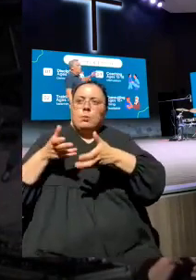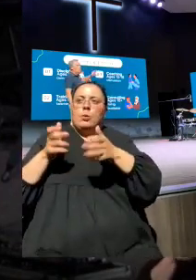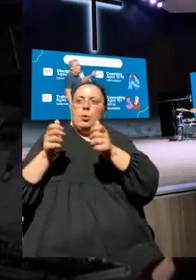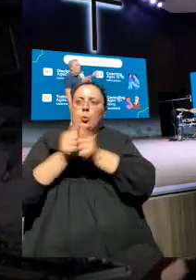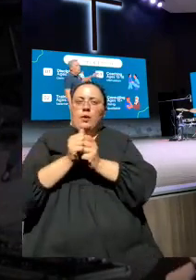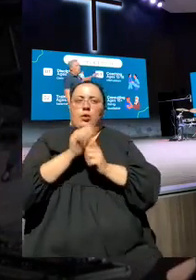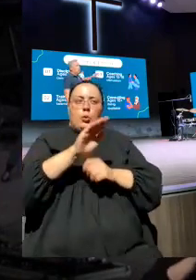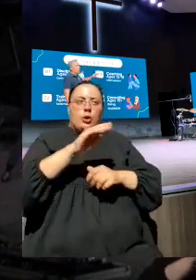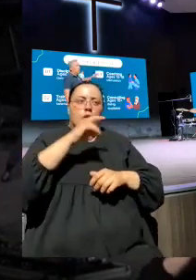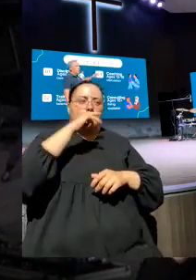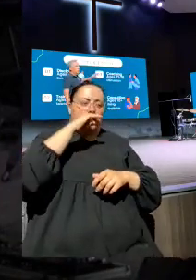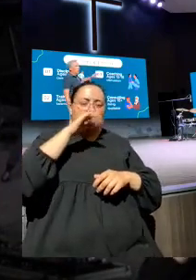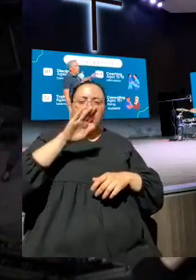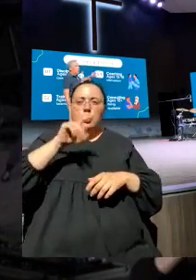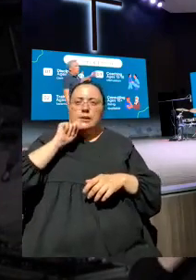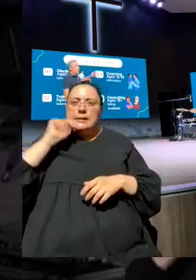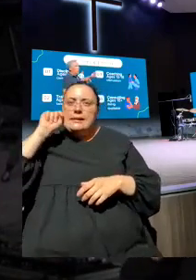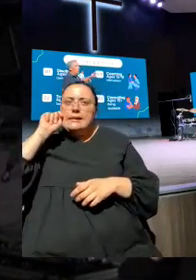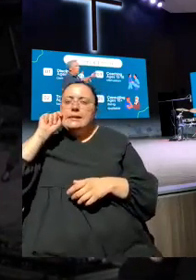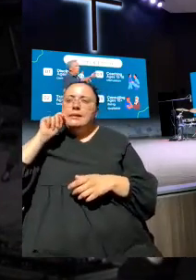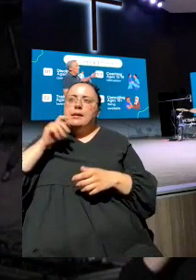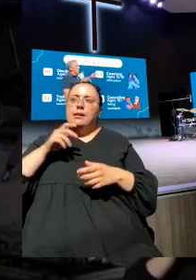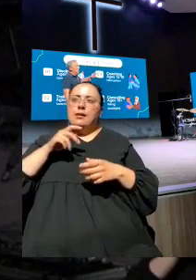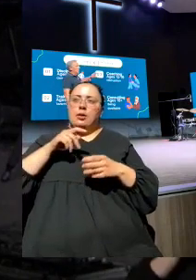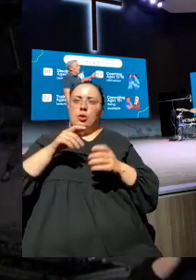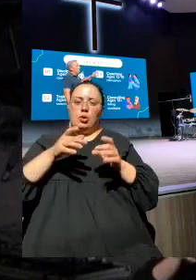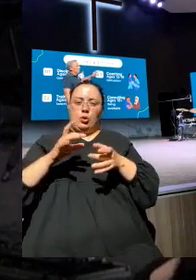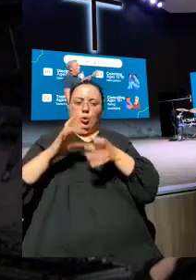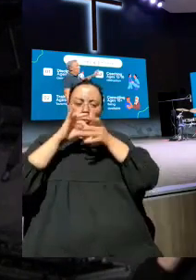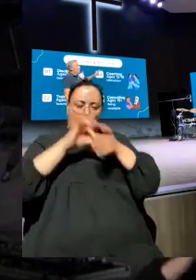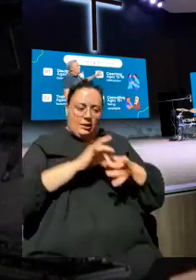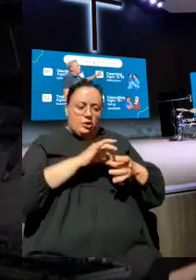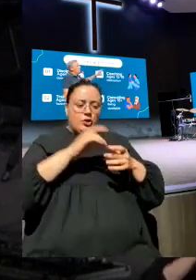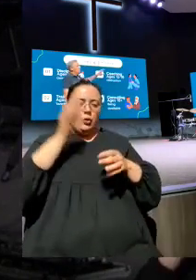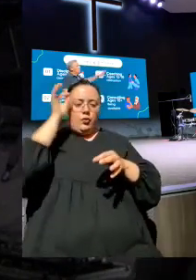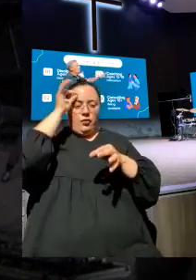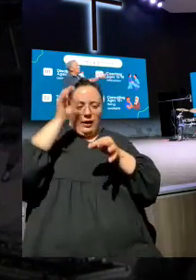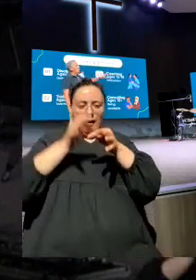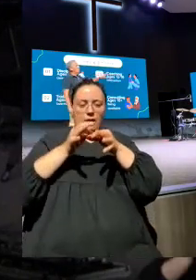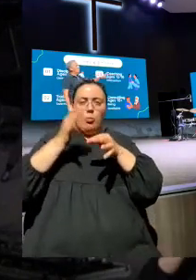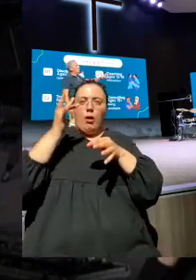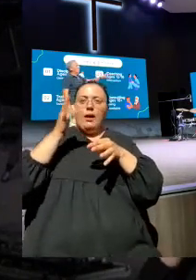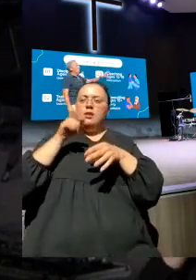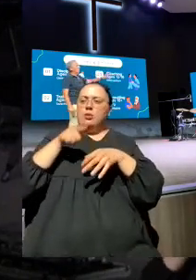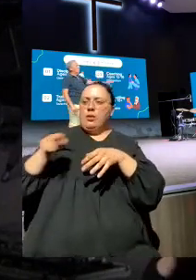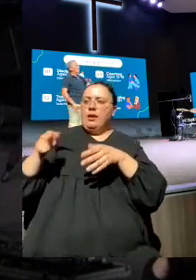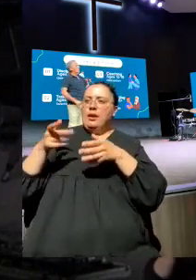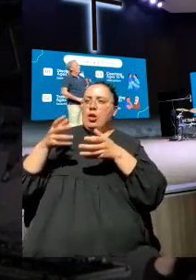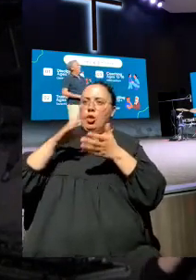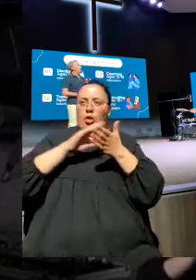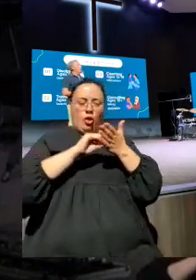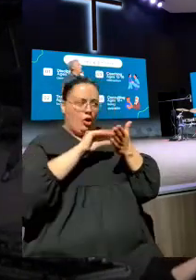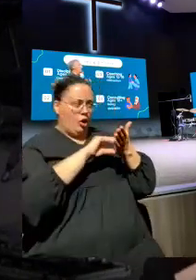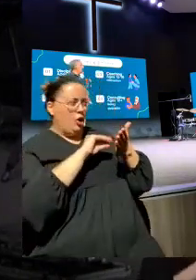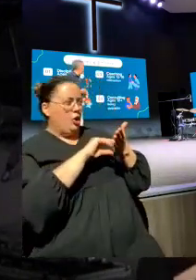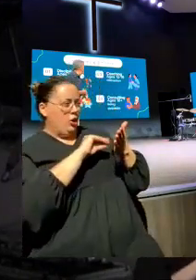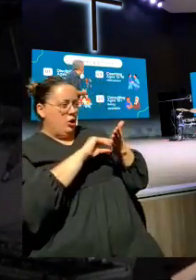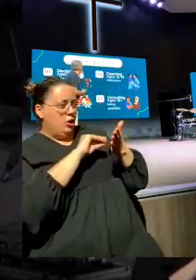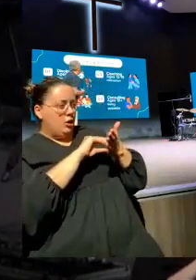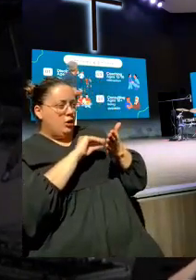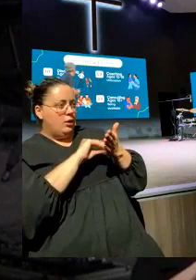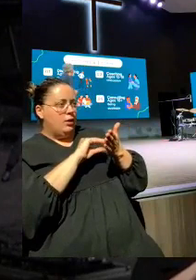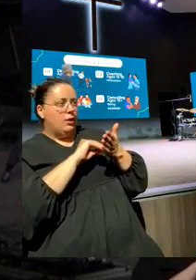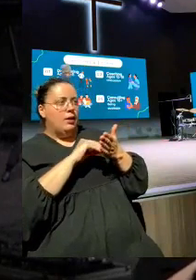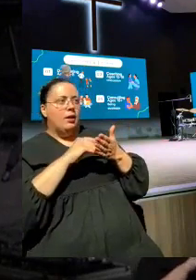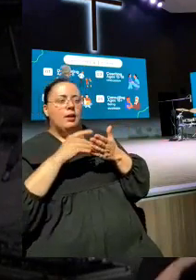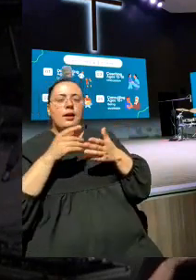your teens, and your young adults about faith so that they can learn from you how to live as a